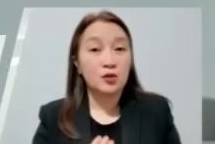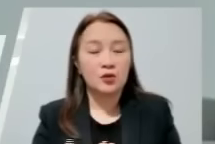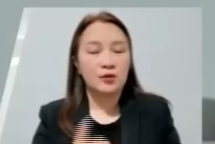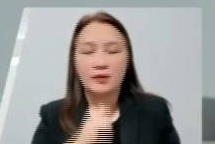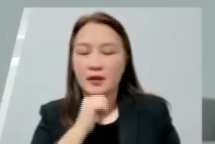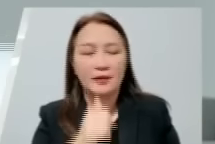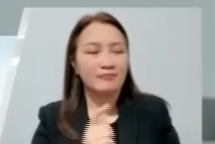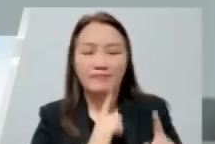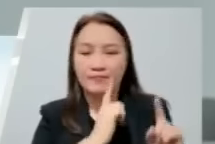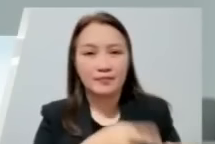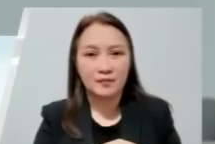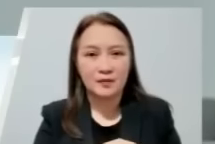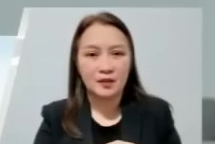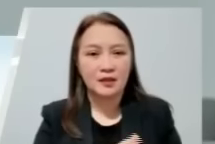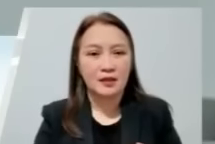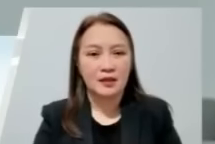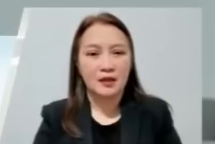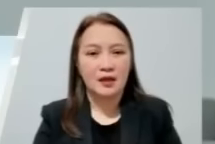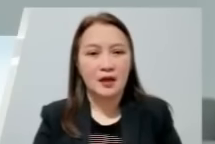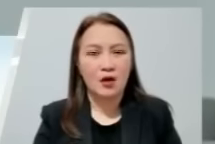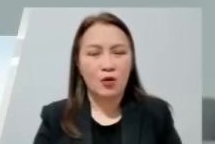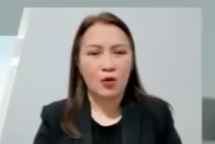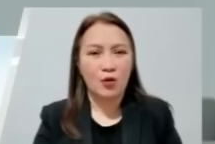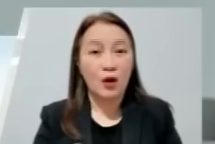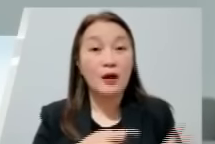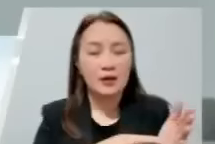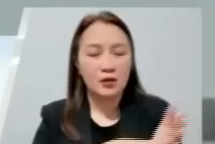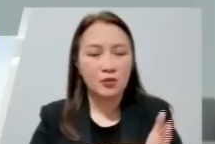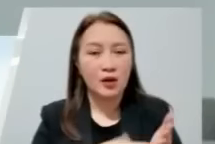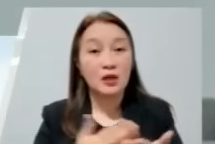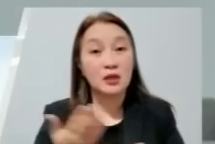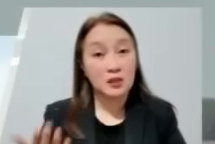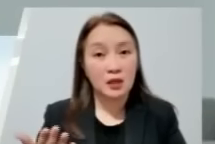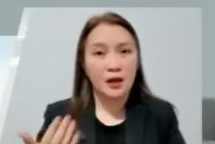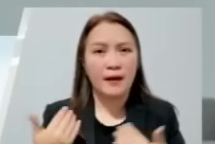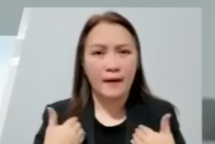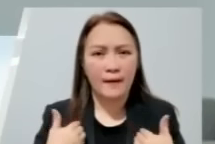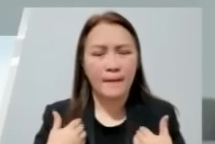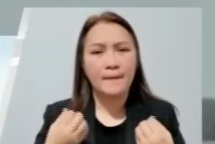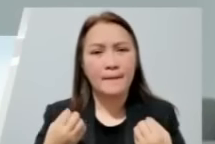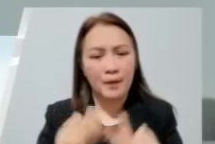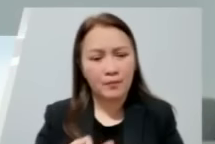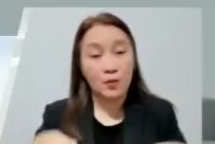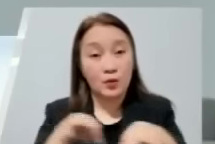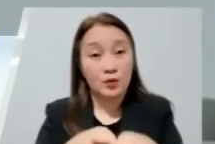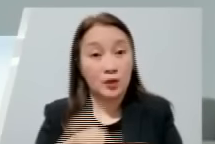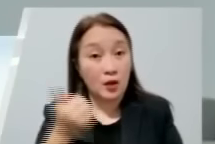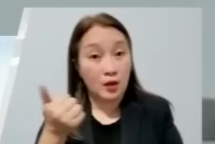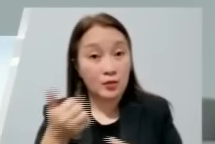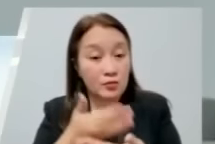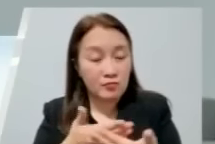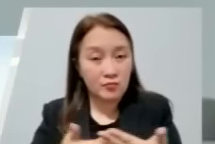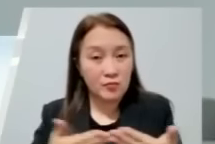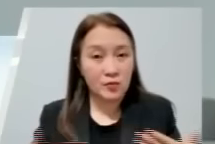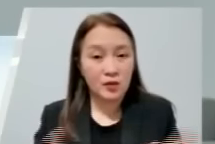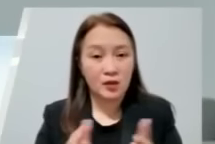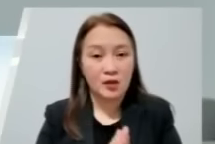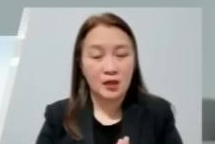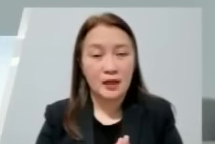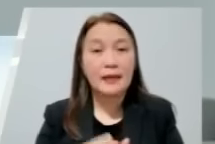to office matters requiring her urgent attention as a consequence of the ongoing House of